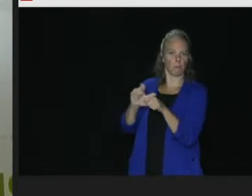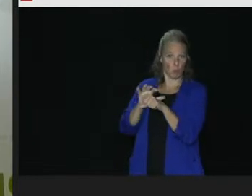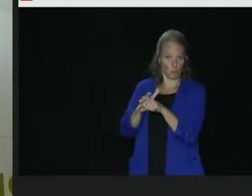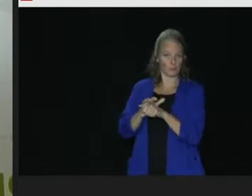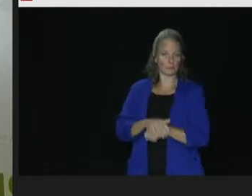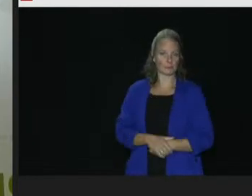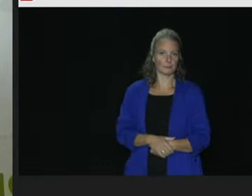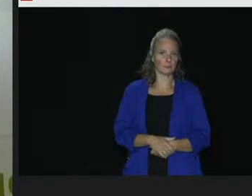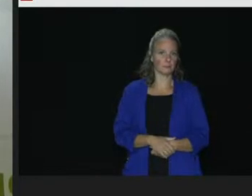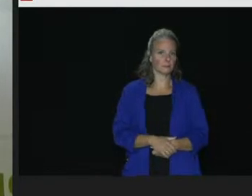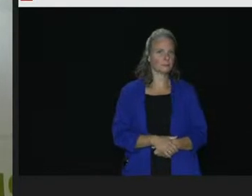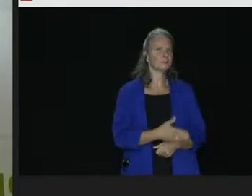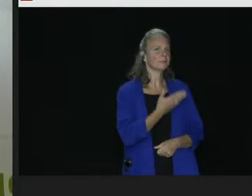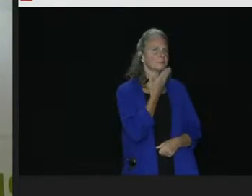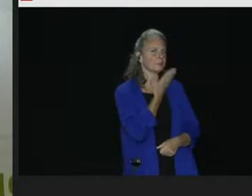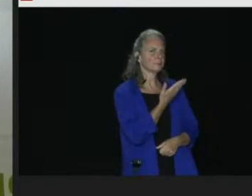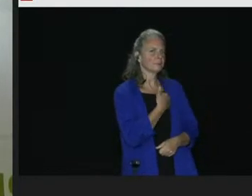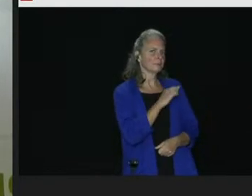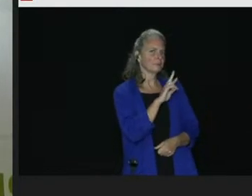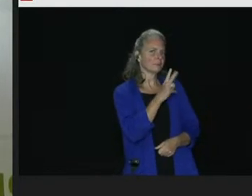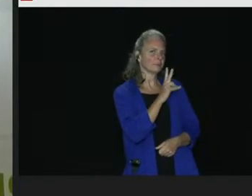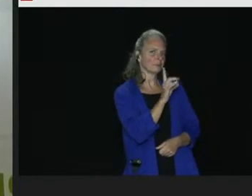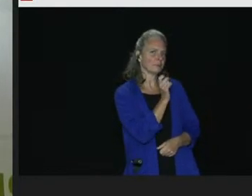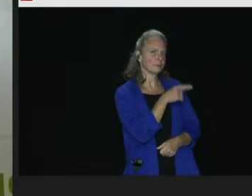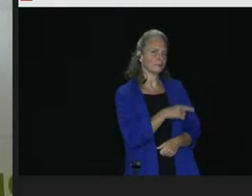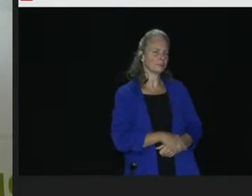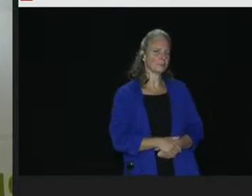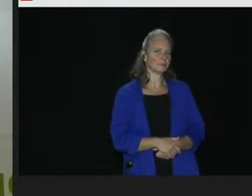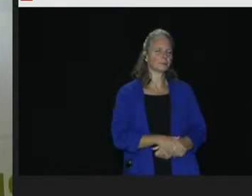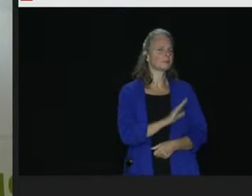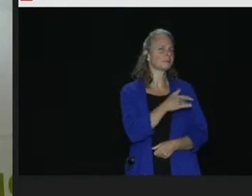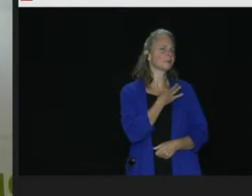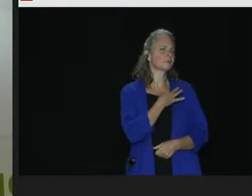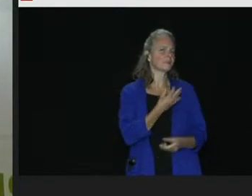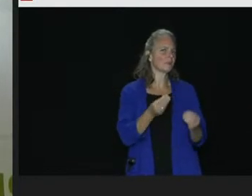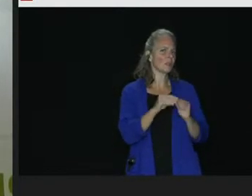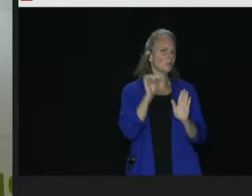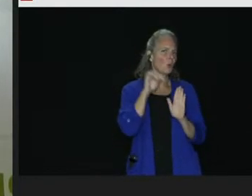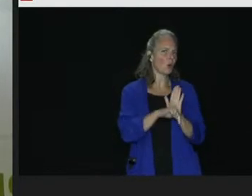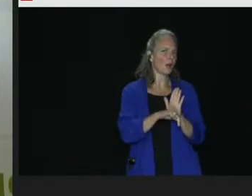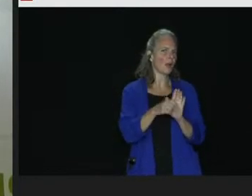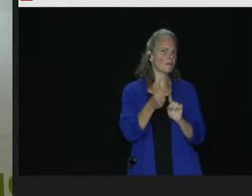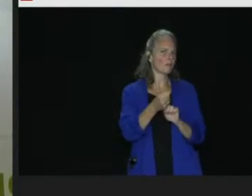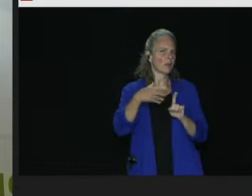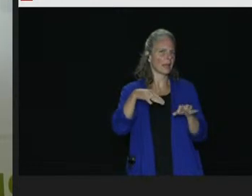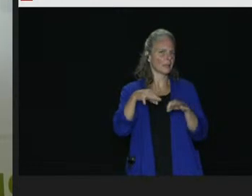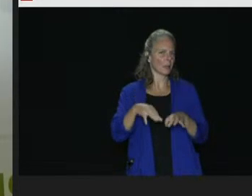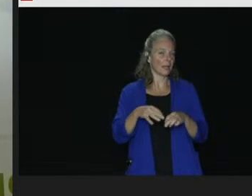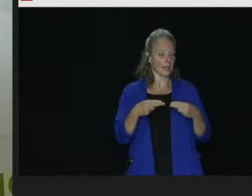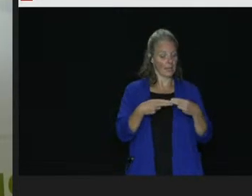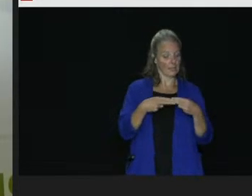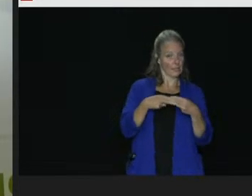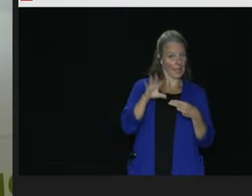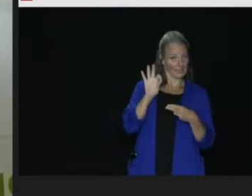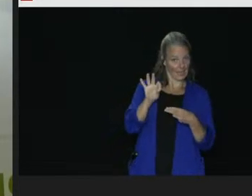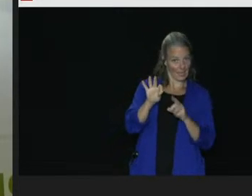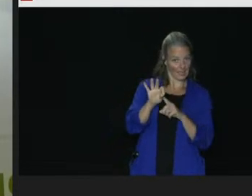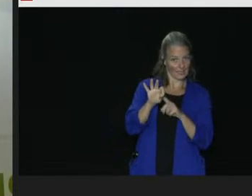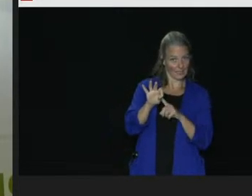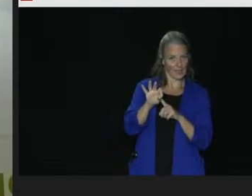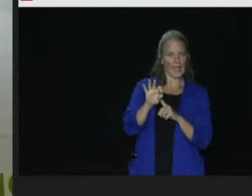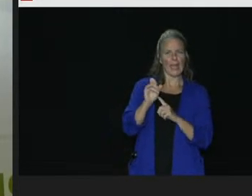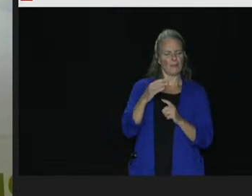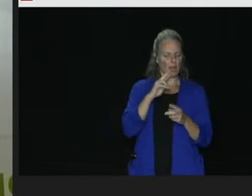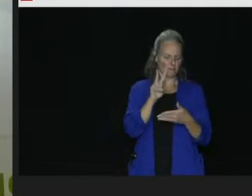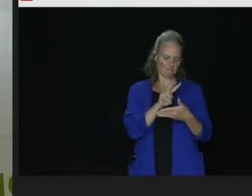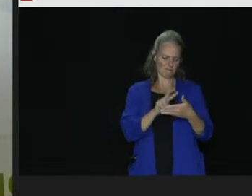Okay, great. And as I follow up, I'm hoping that you can provide a little bit more context about slide number 9. Specifically, if I'm reading this